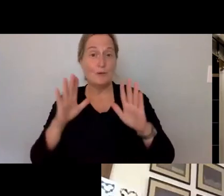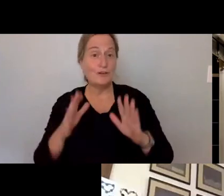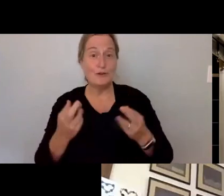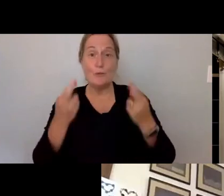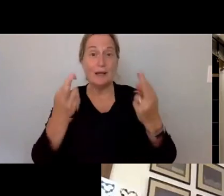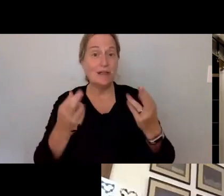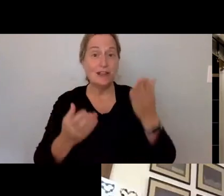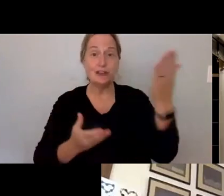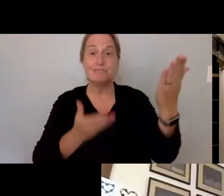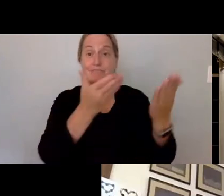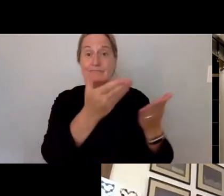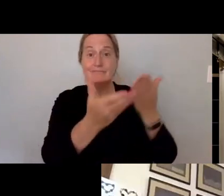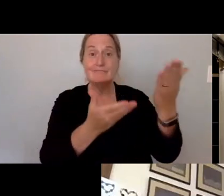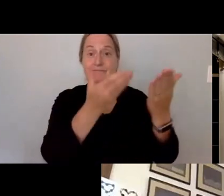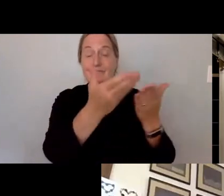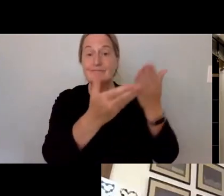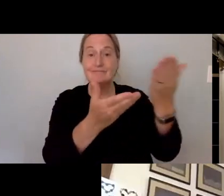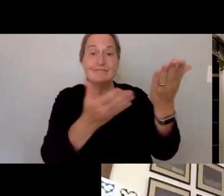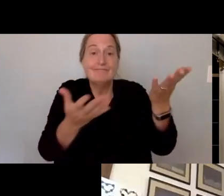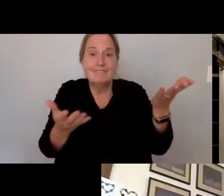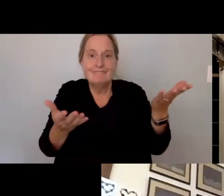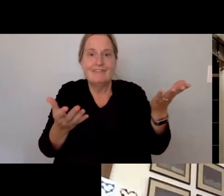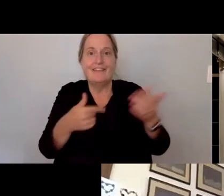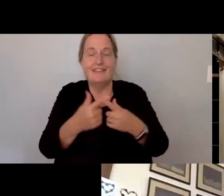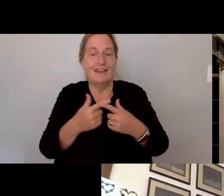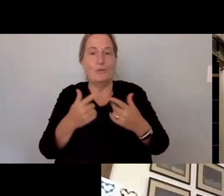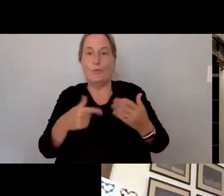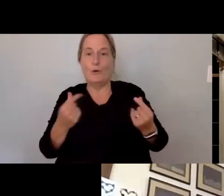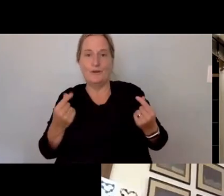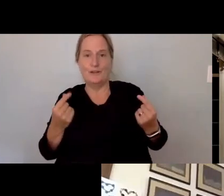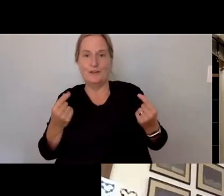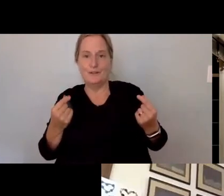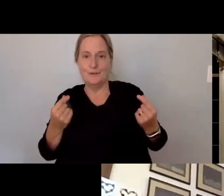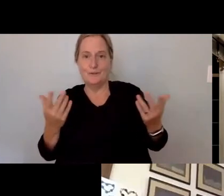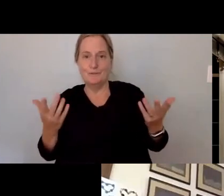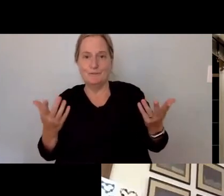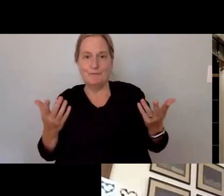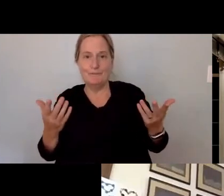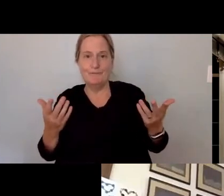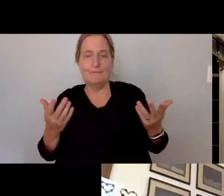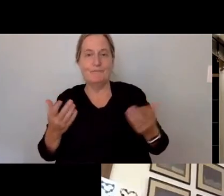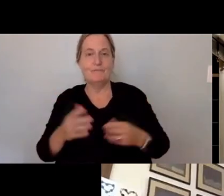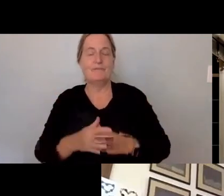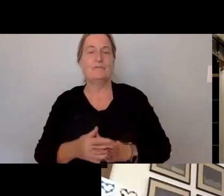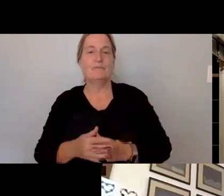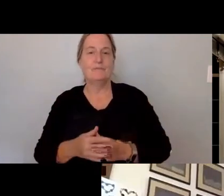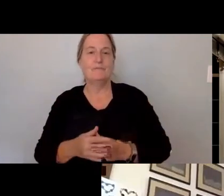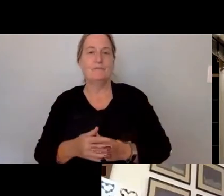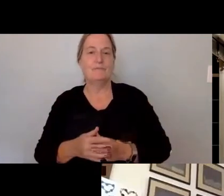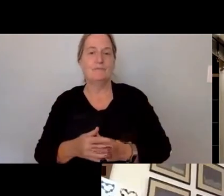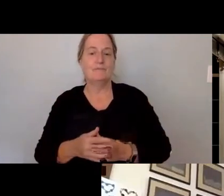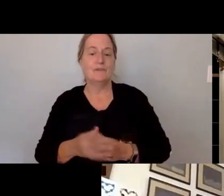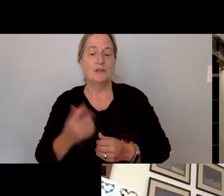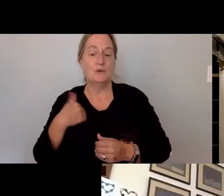thought, I didn't ask her to do it. She did this strictly on her own. But it tells you how fortunate we are, all three of